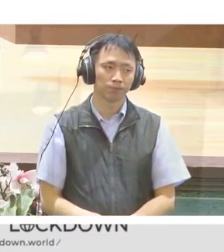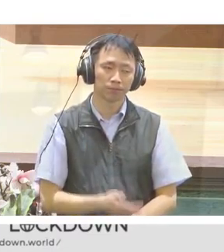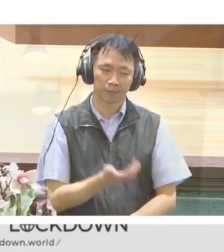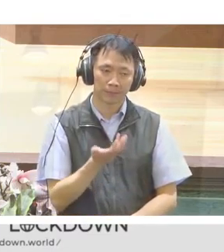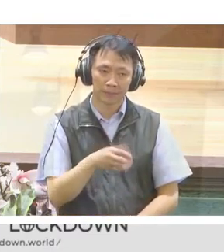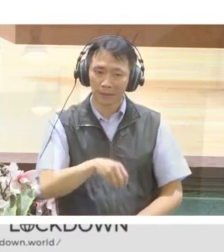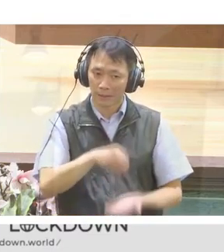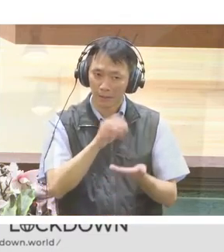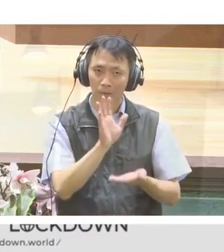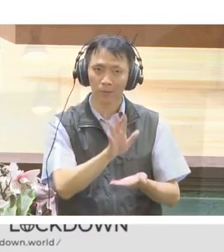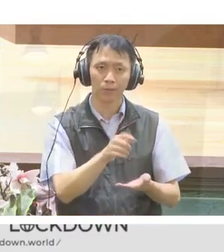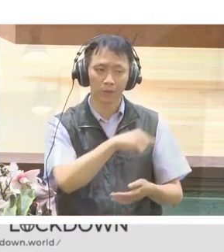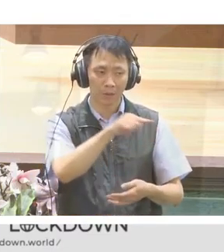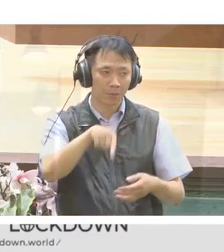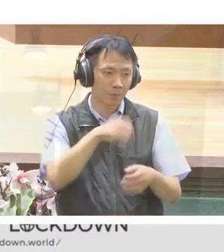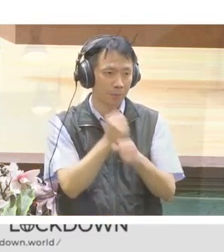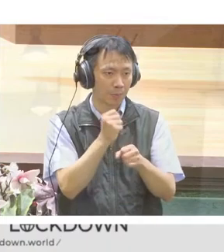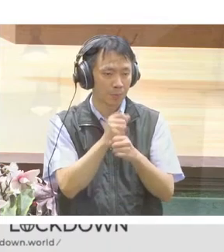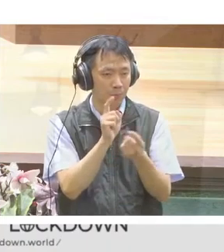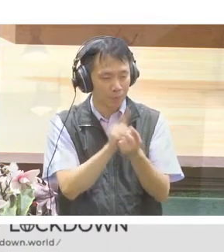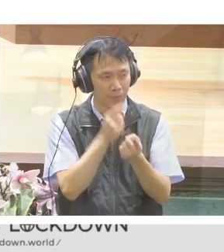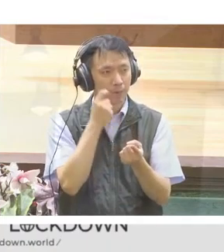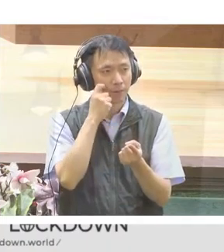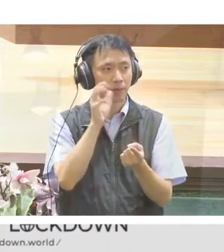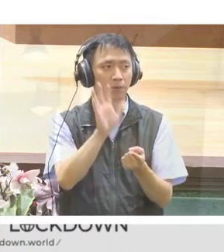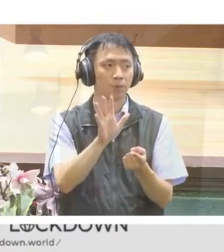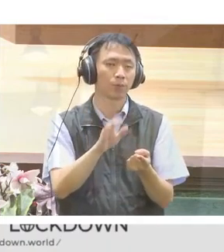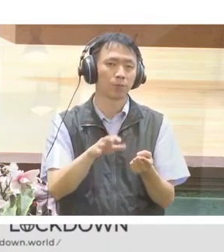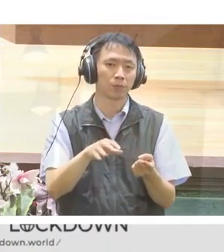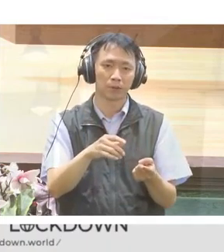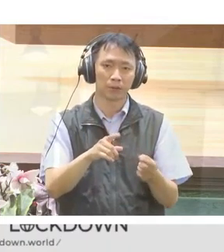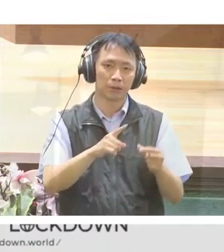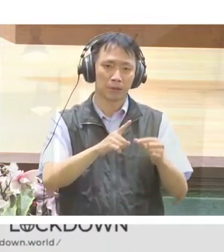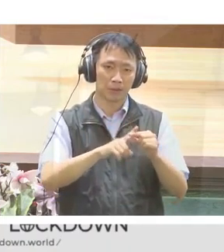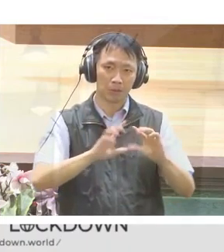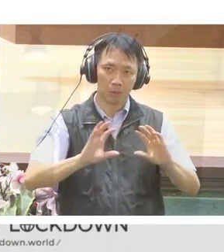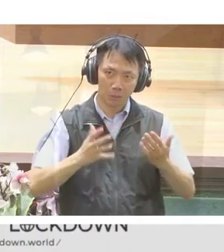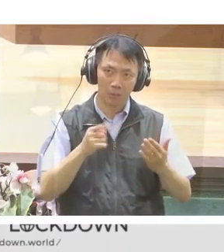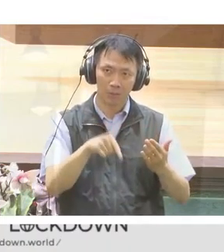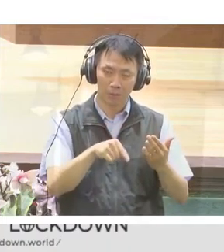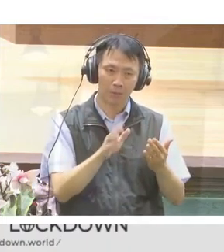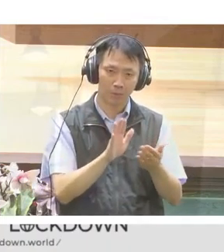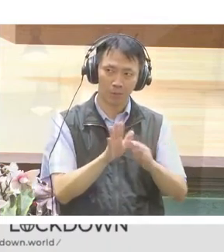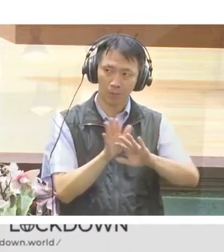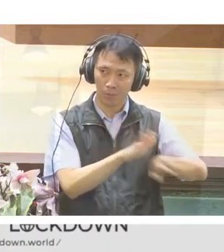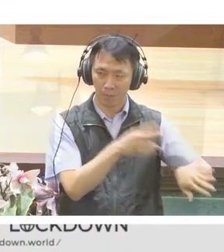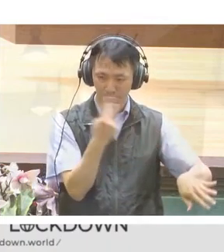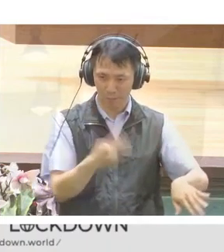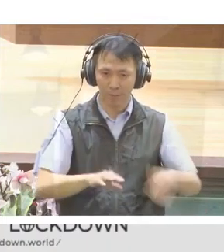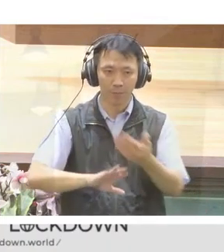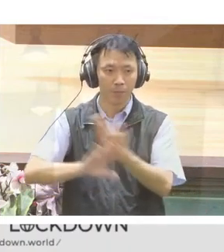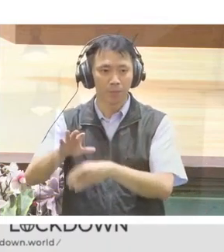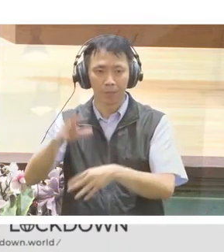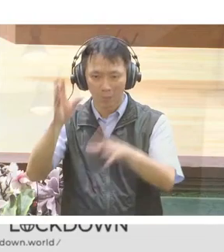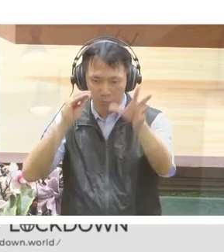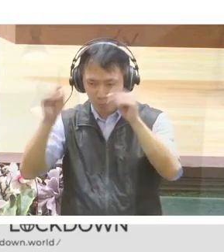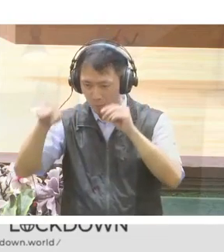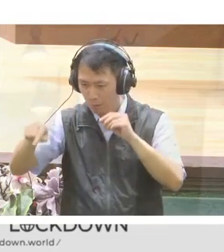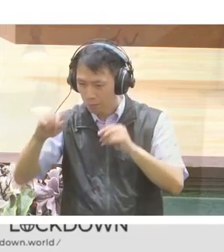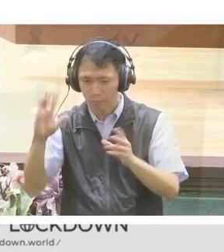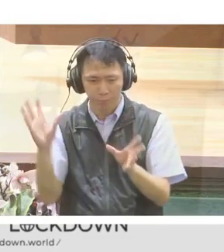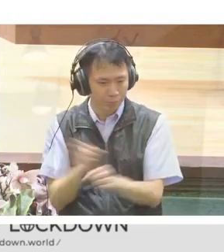to the provinces, we've had the same issues of losing sources and that kind of thing. And it is a very complex,